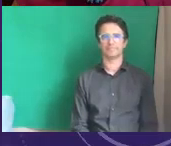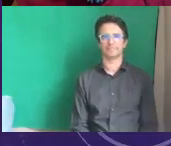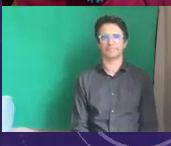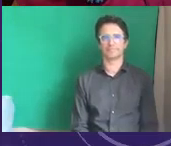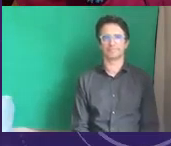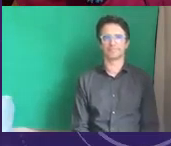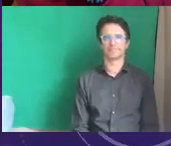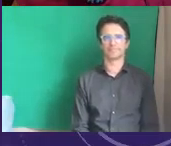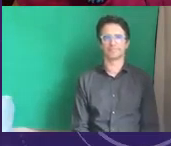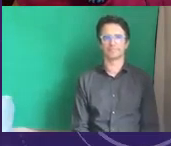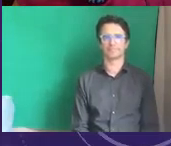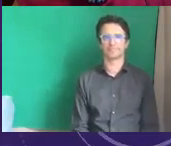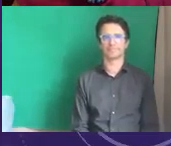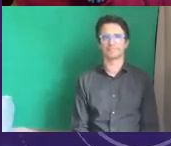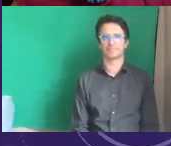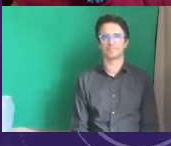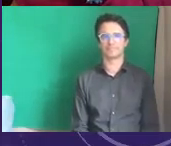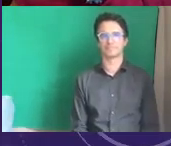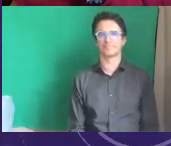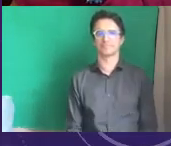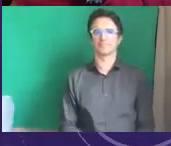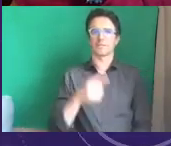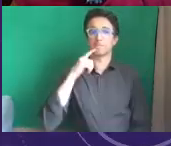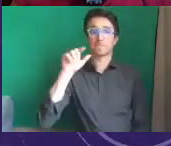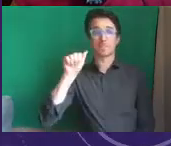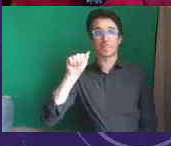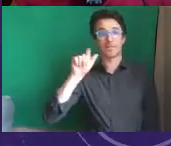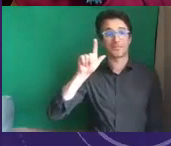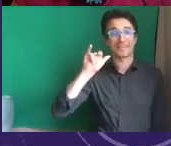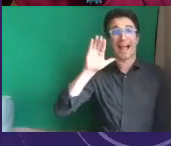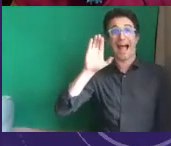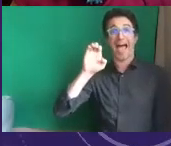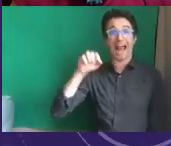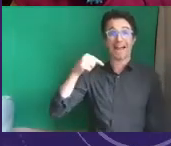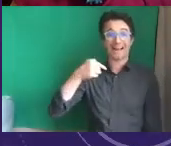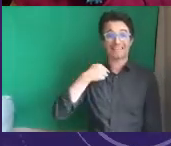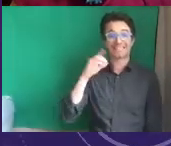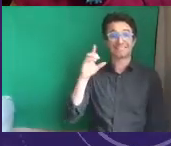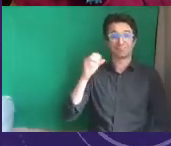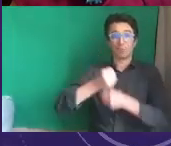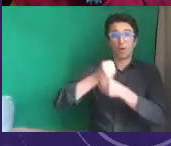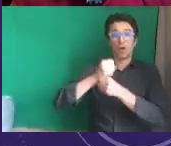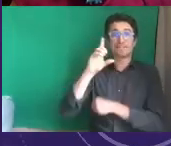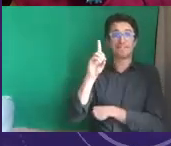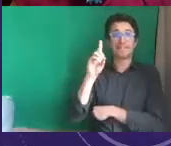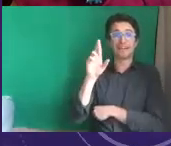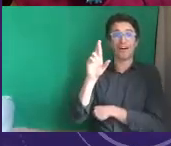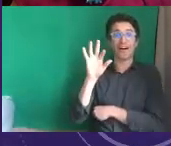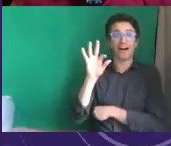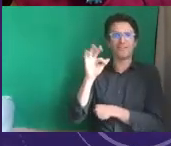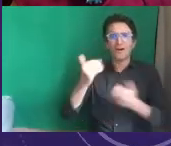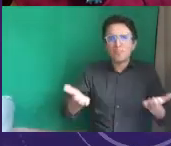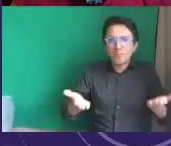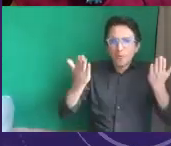This is Alice from the Disability Rights Fund. Good morning, good afternoon, good evening, everyone, and welcome to